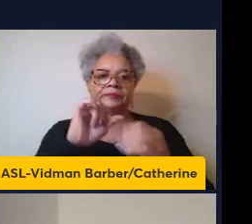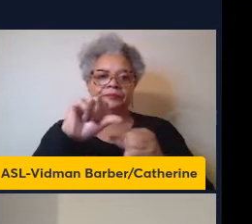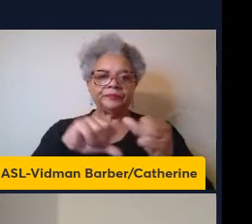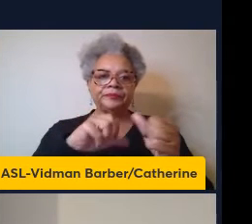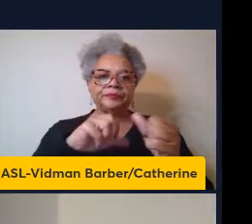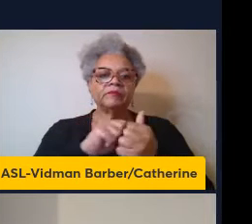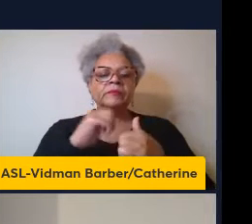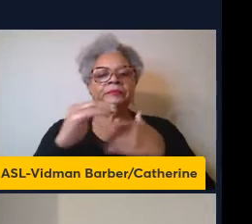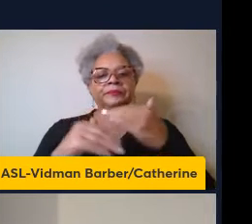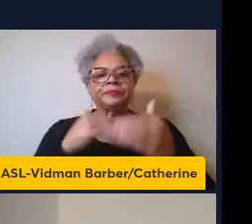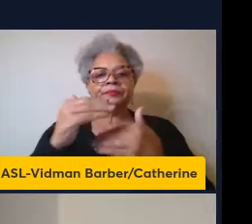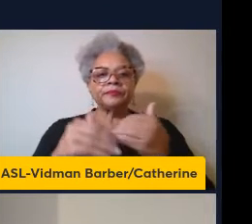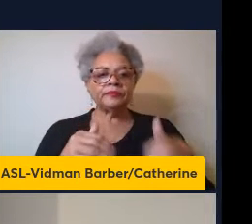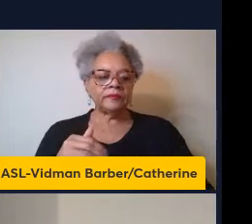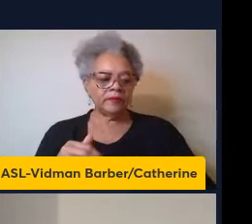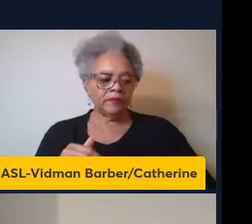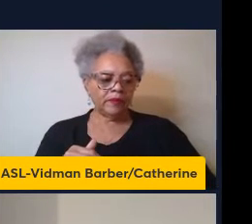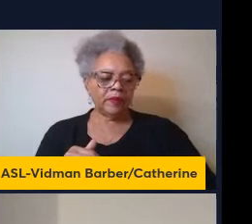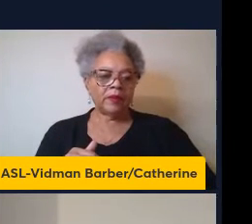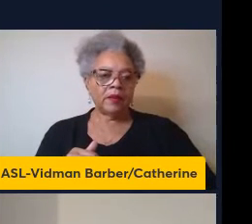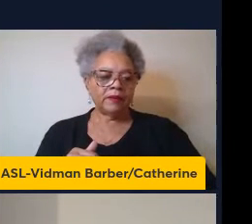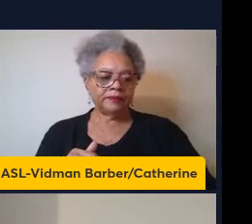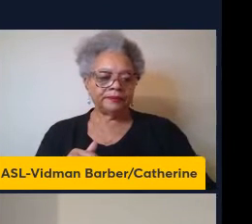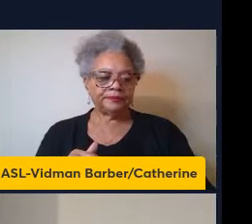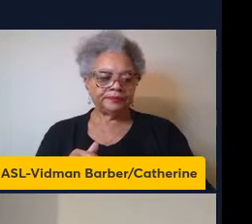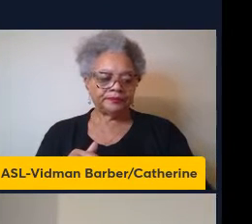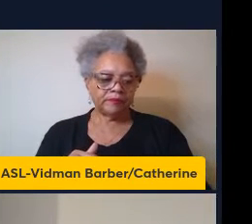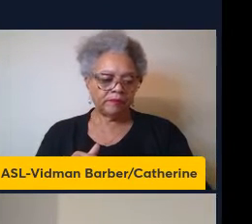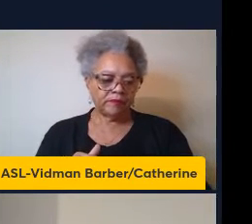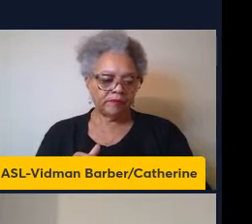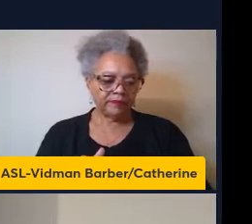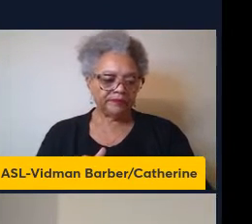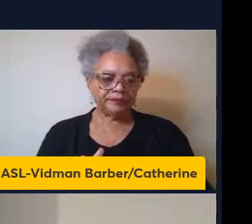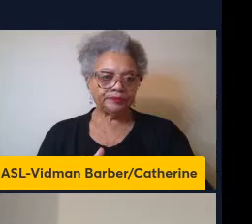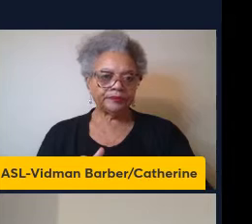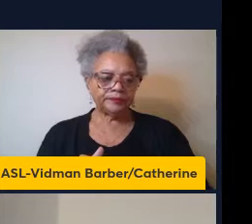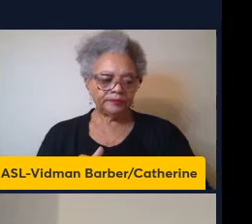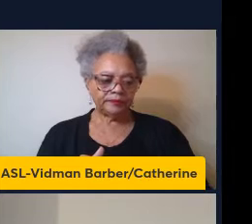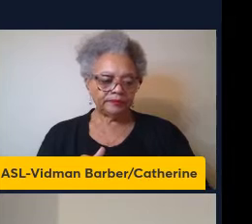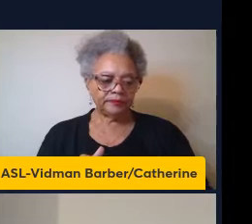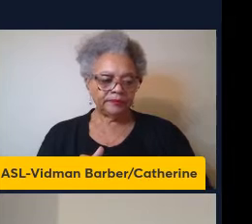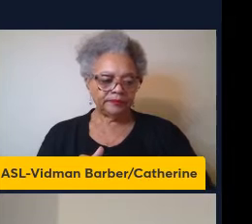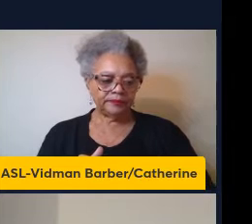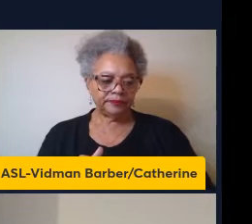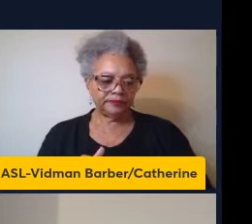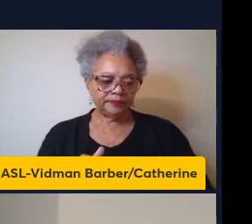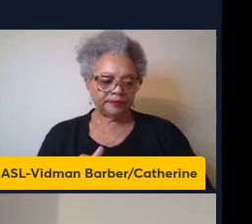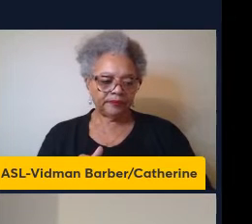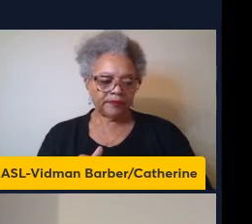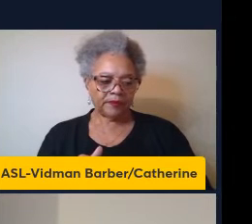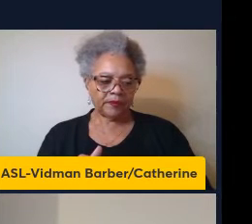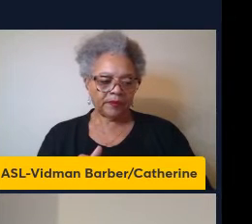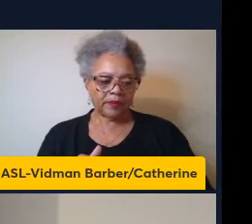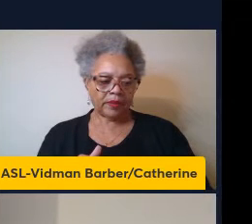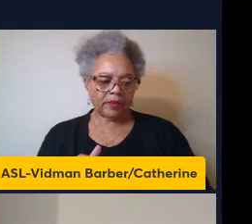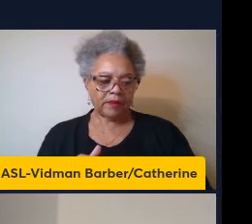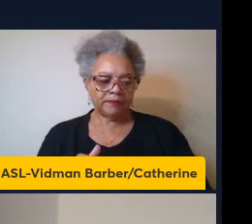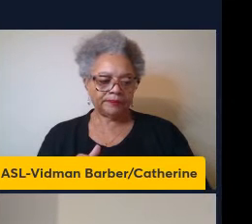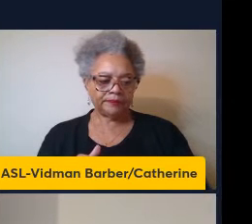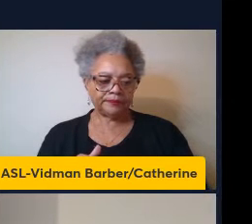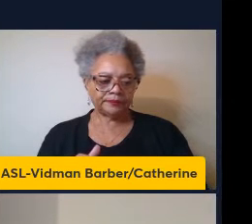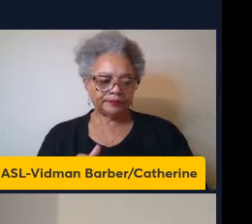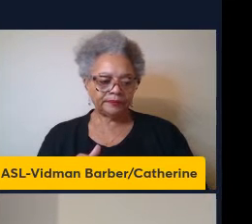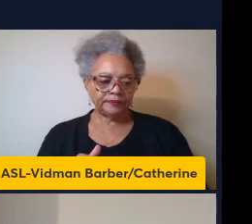progression. Now to identify our TB-specific T cells, we took our